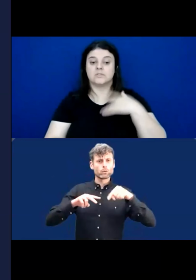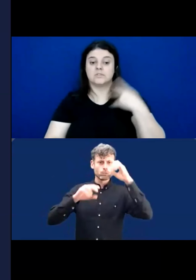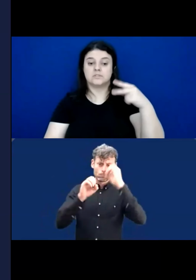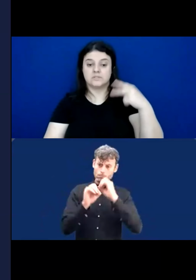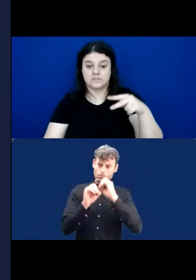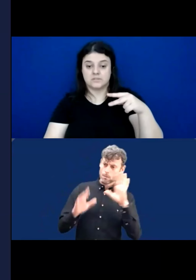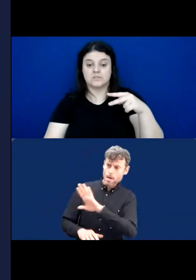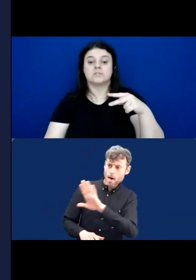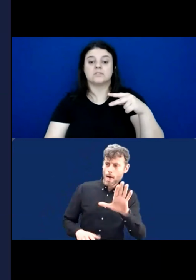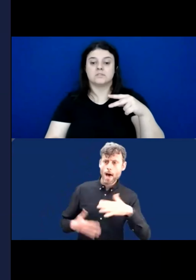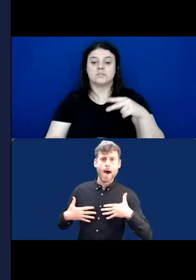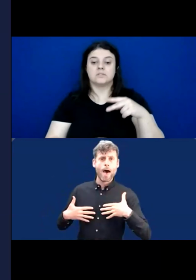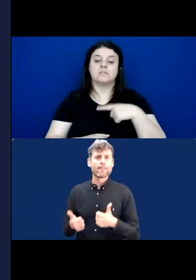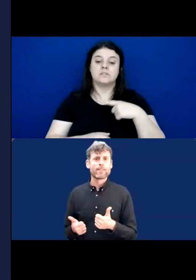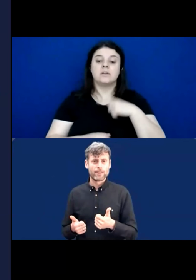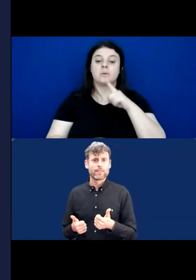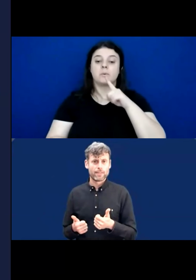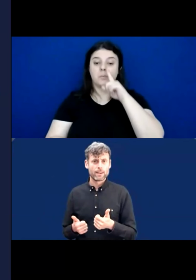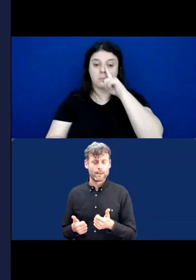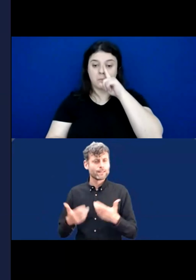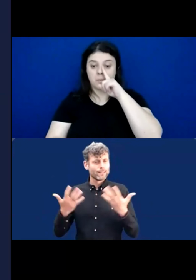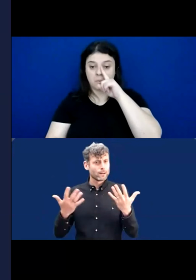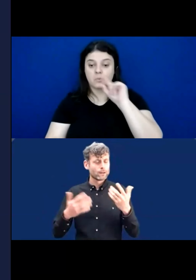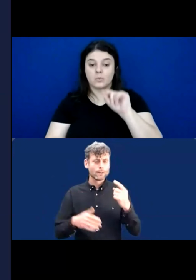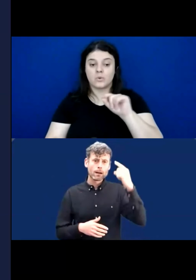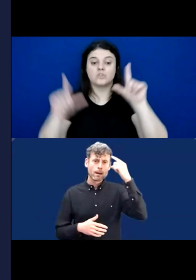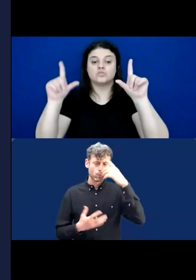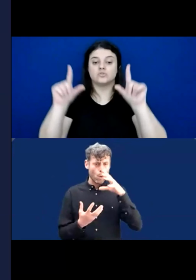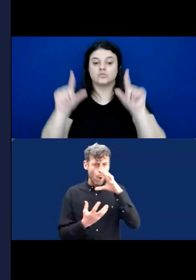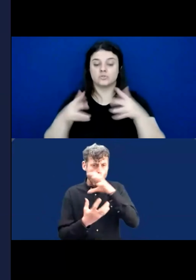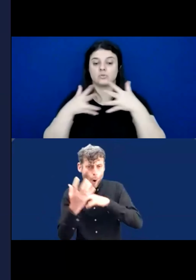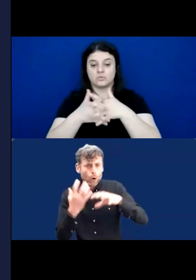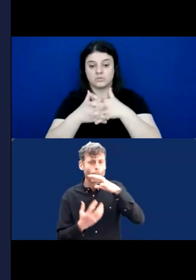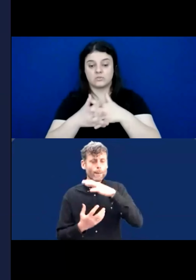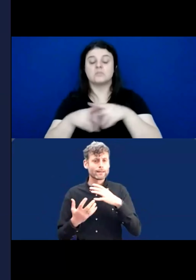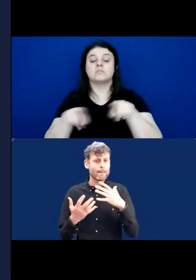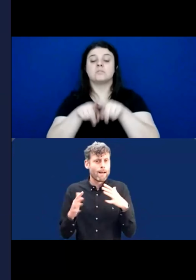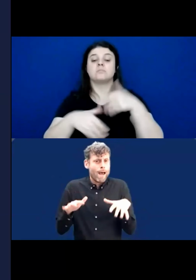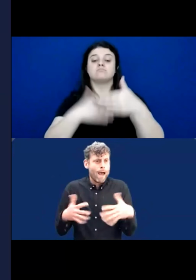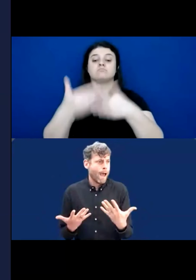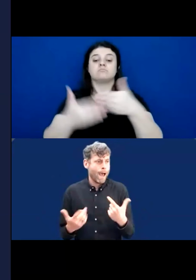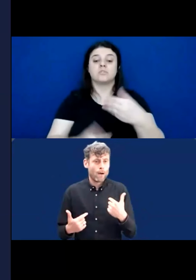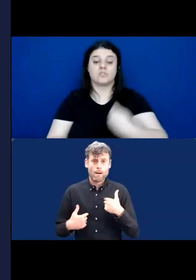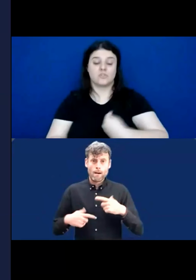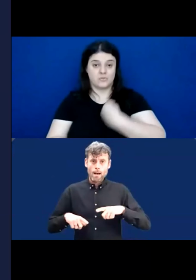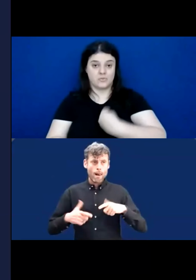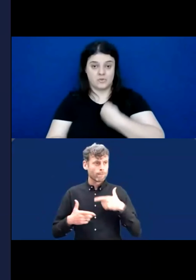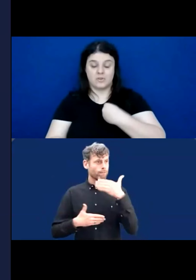Otherwise, there is a risk of reducing the complexity and the consequences of living with